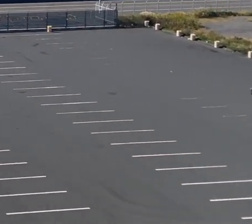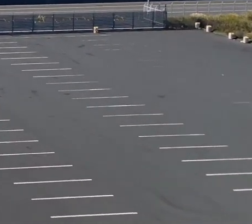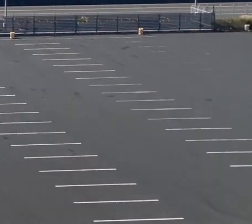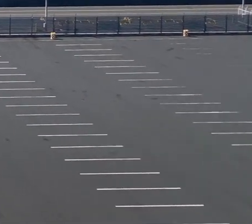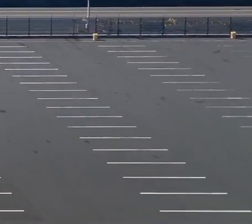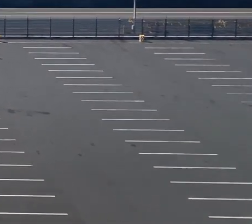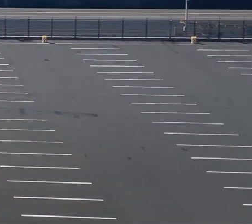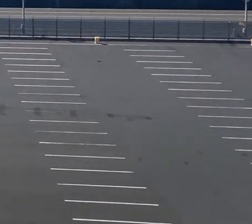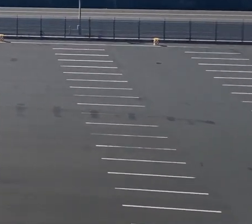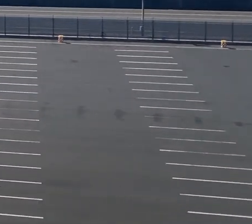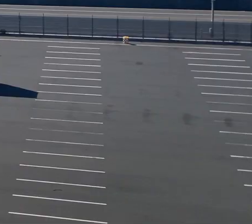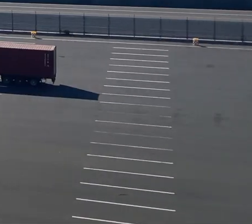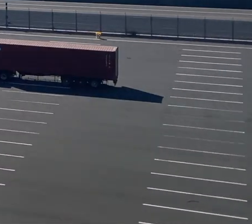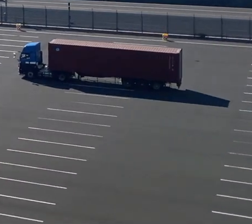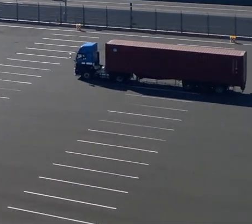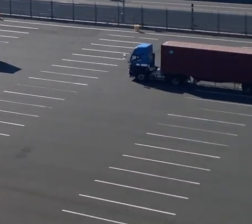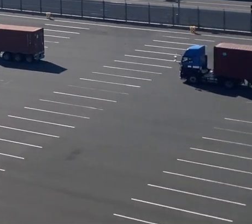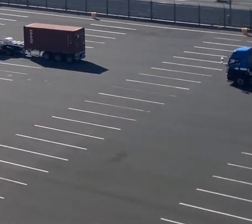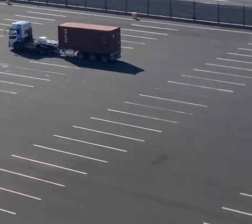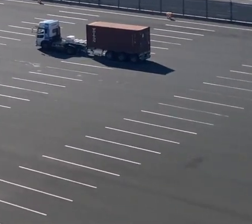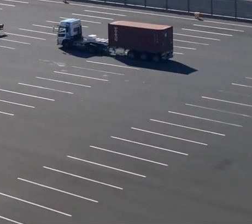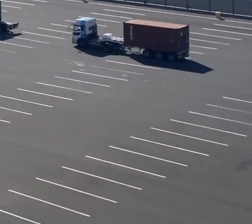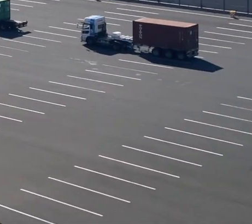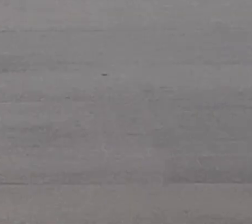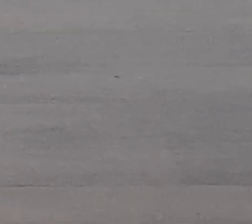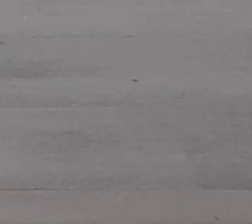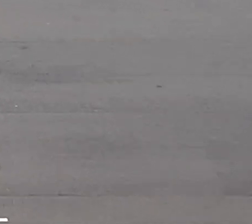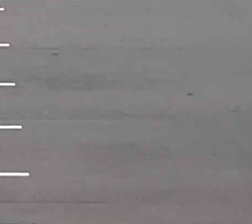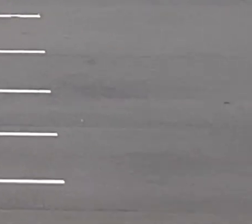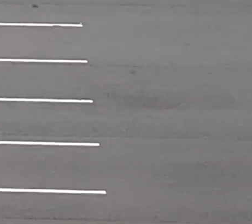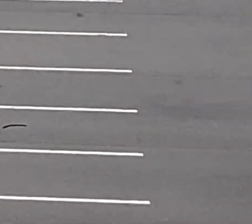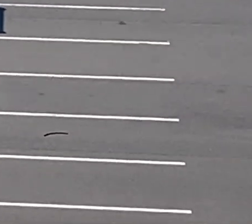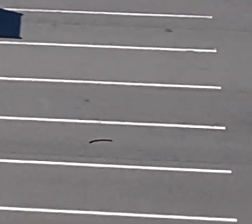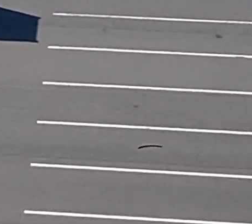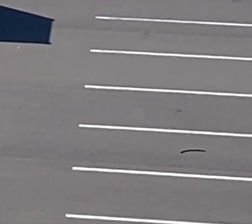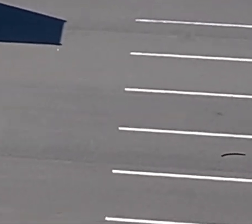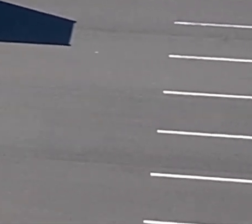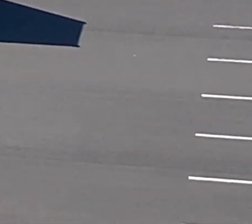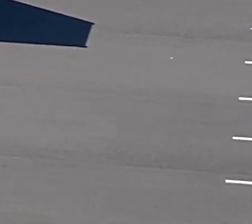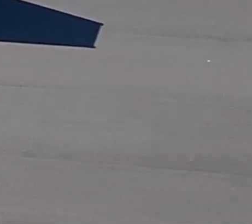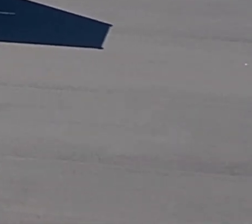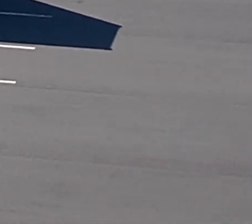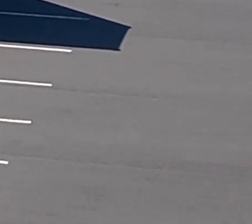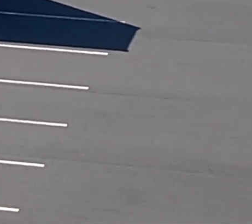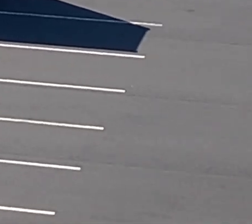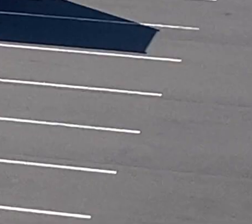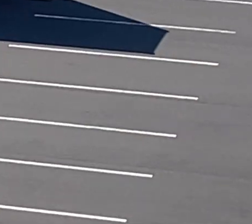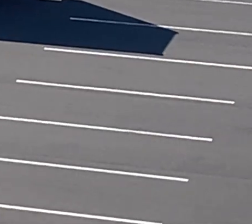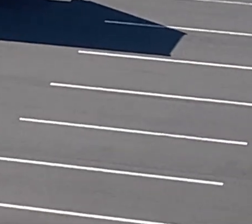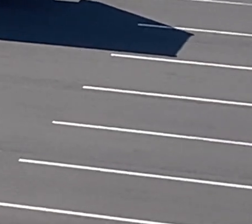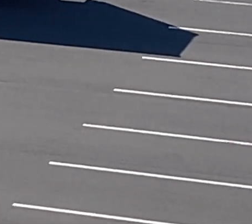It boasts over 90 regular international container shipping routes connecting Japan to the global